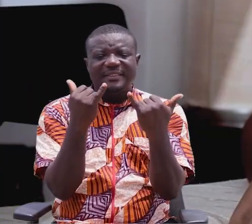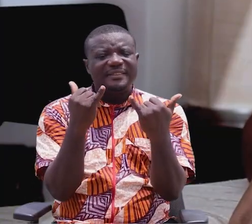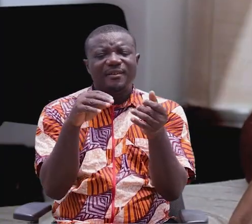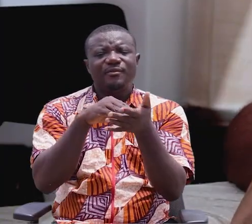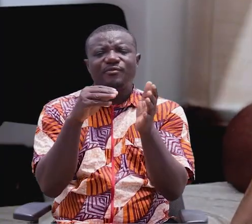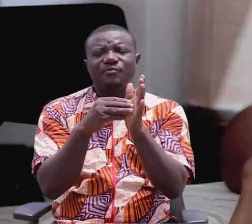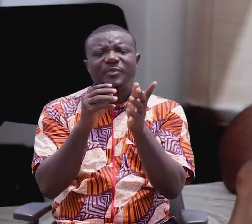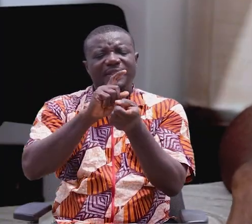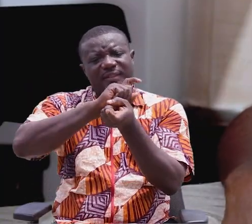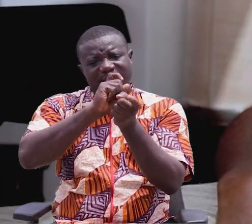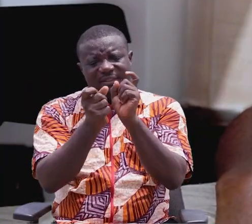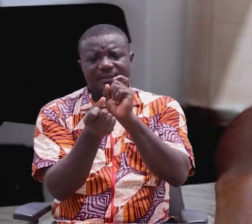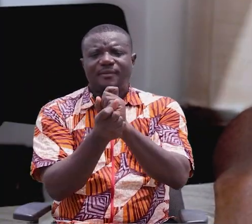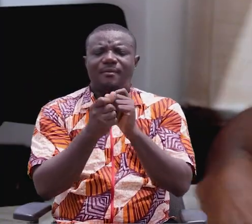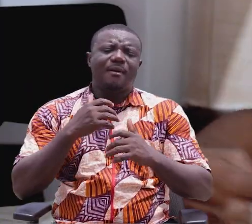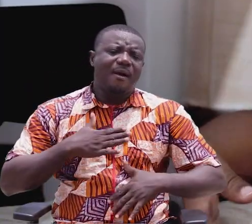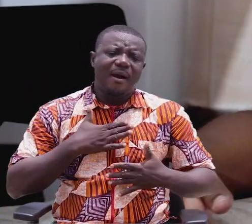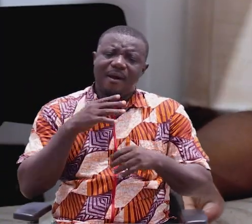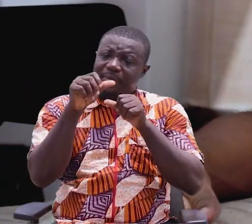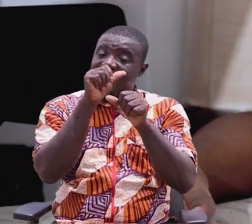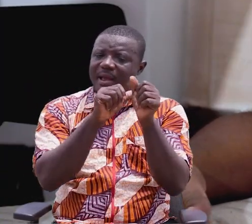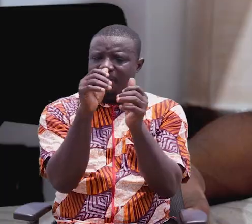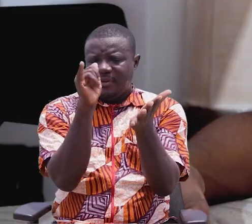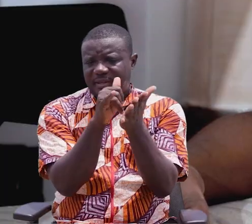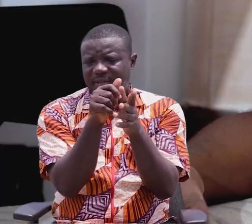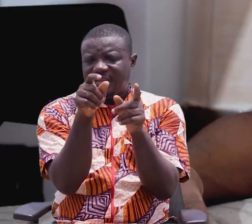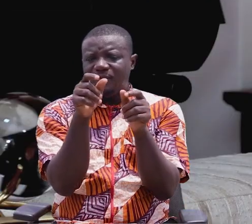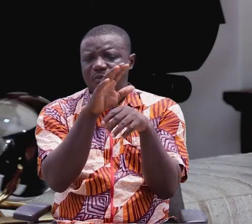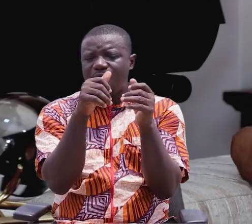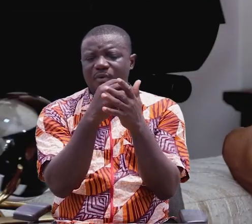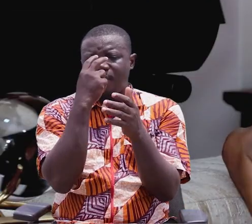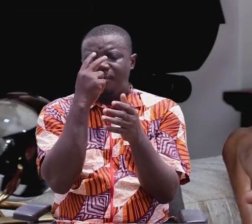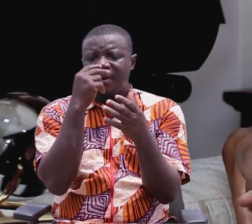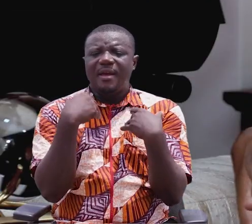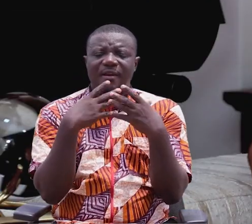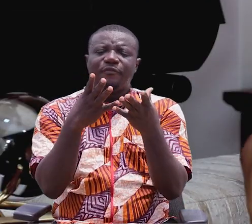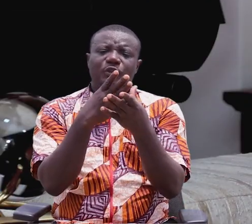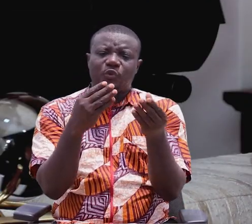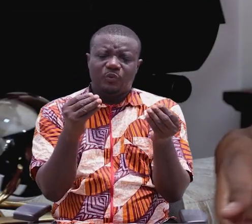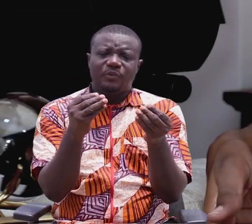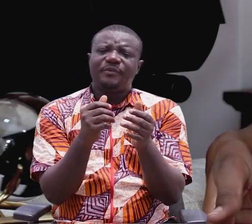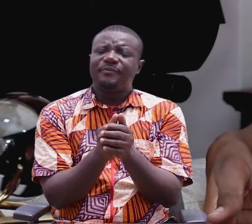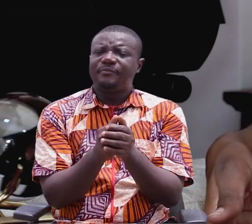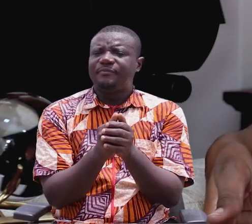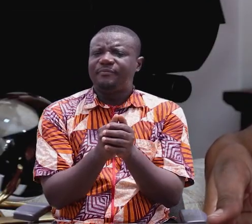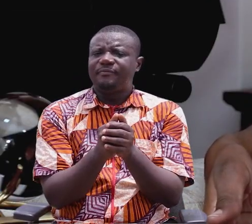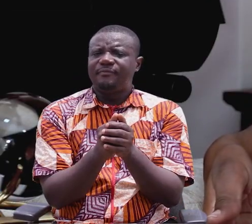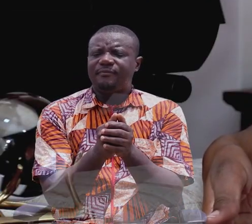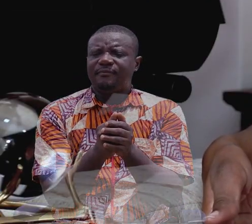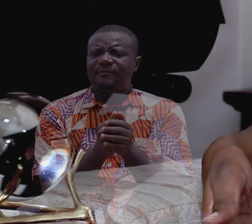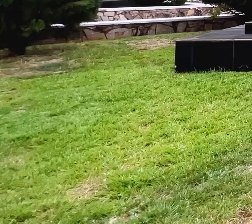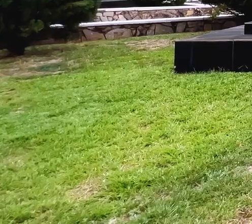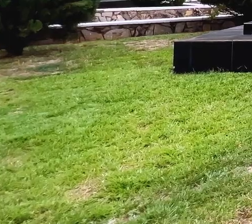really revolutionary. I was really happy about it. I thought I was part of the journey, so obviously I approved